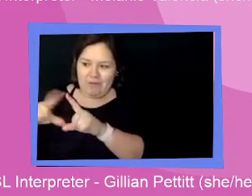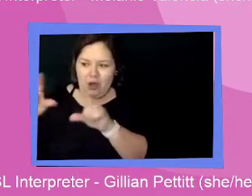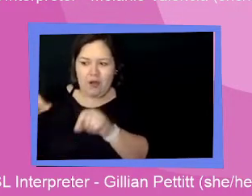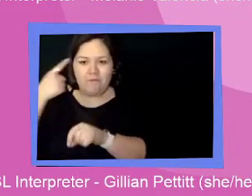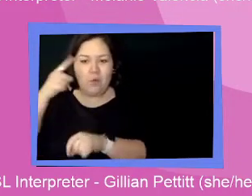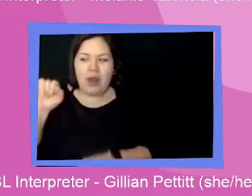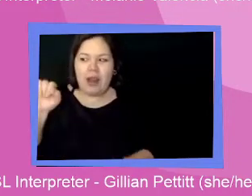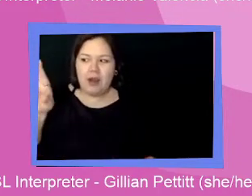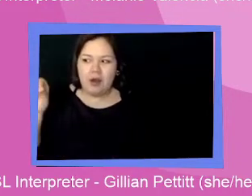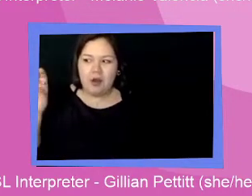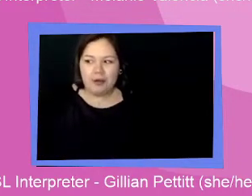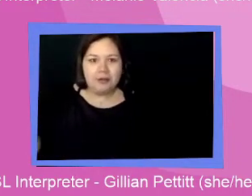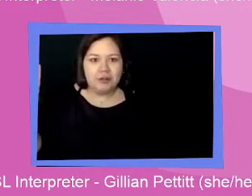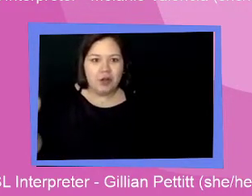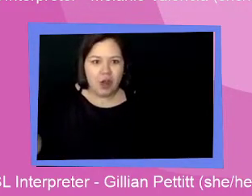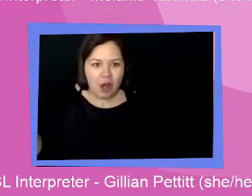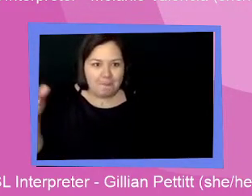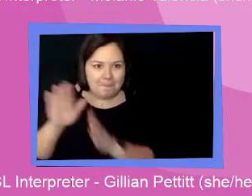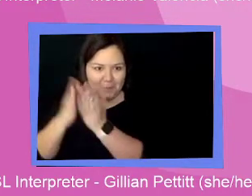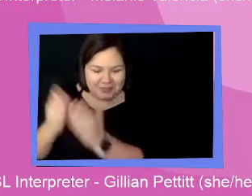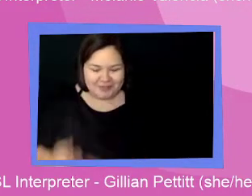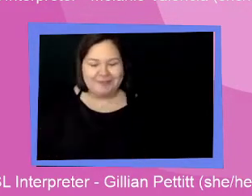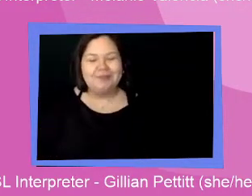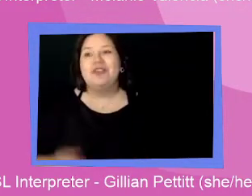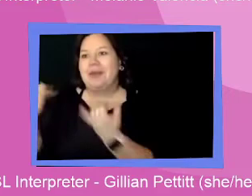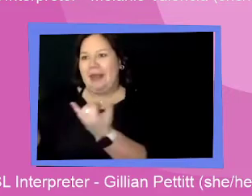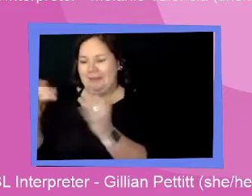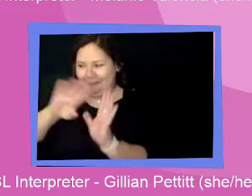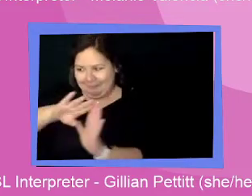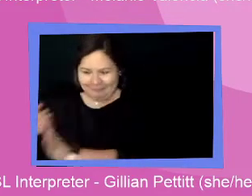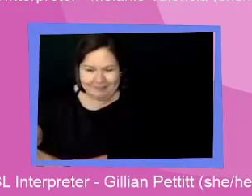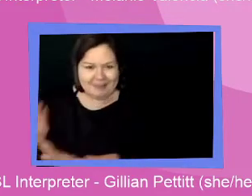So back to the conversation.